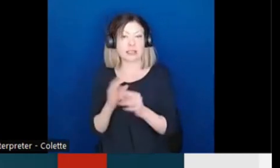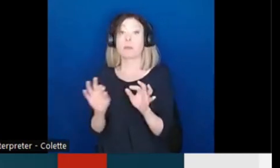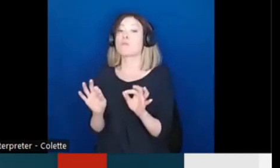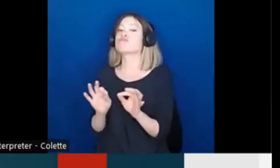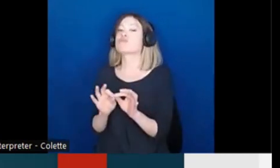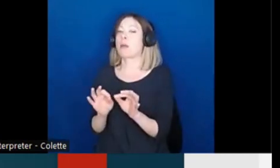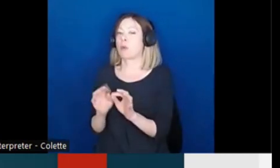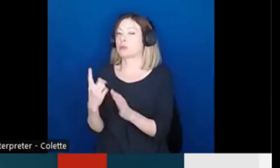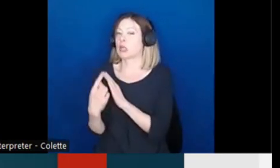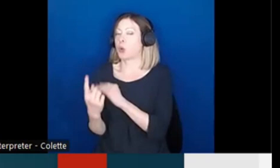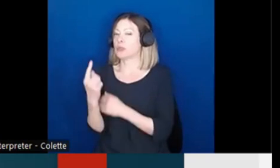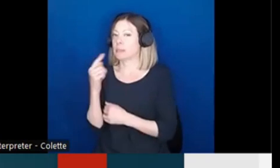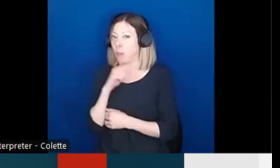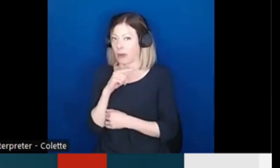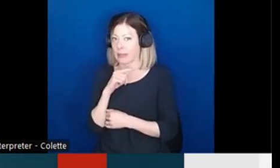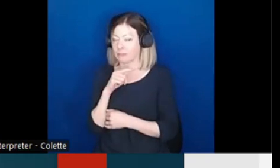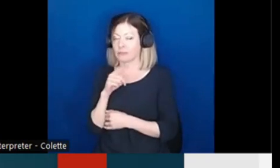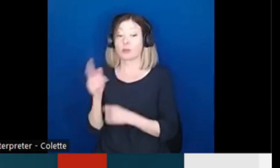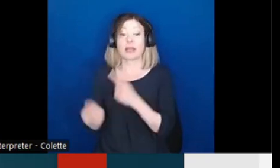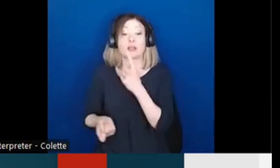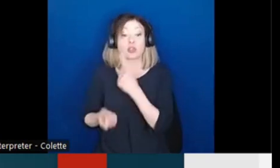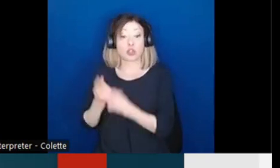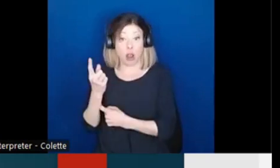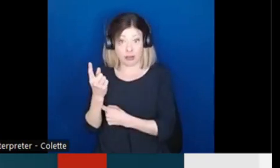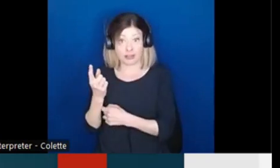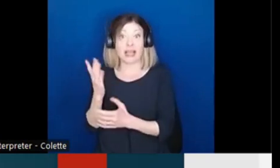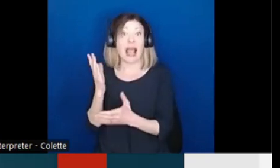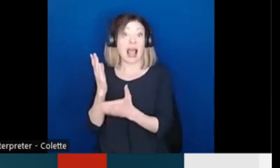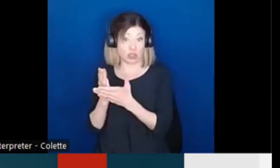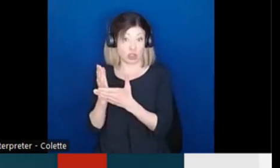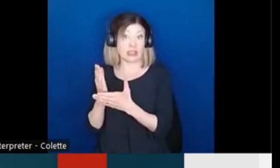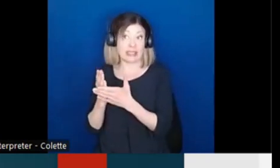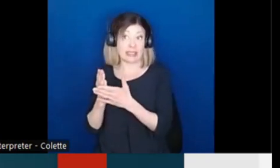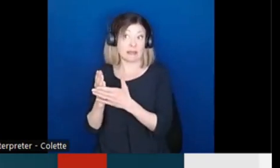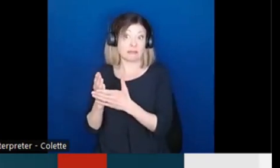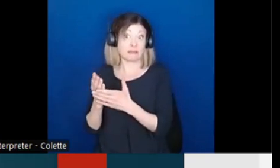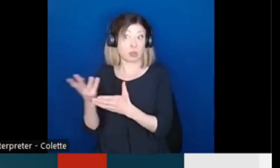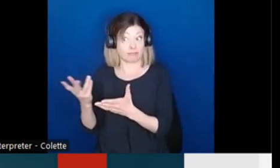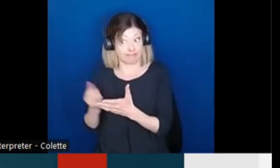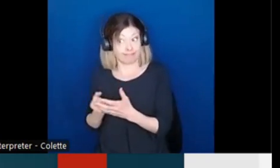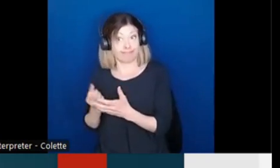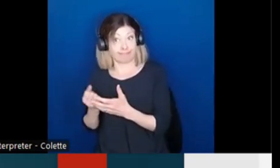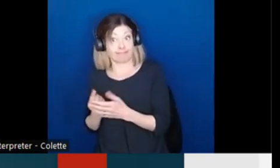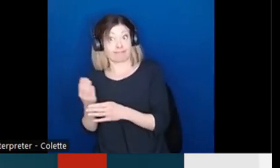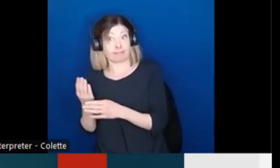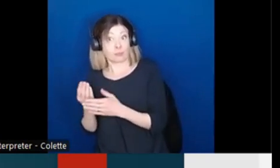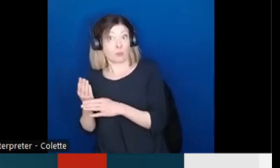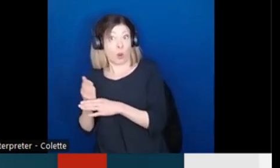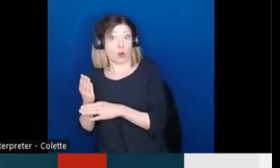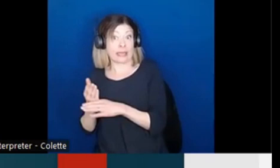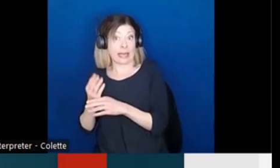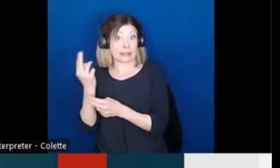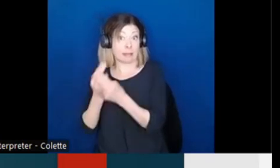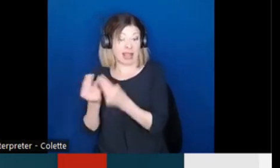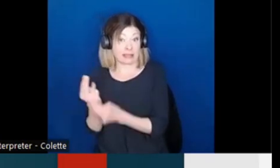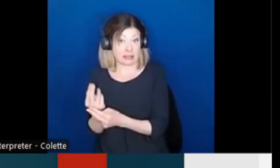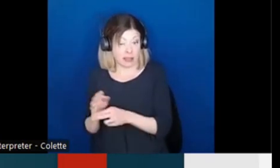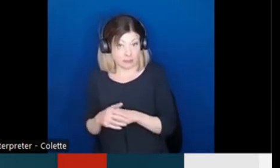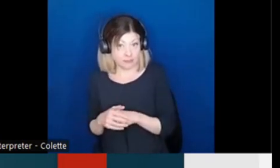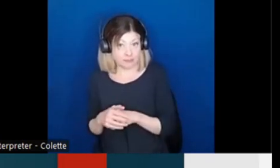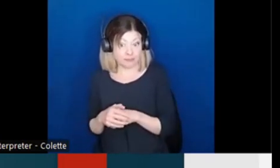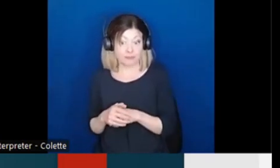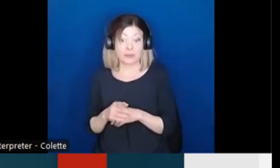and have a stab at having a career as a painter. So he painted this picture of his siblings when he was still kind